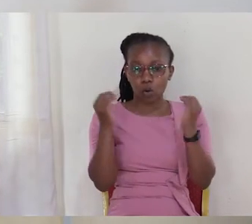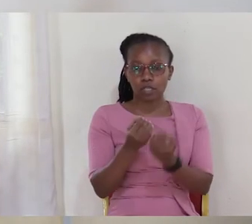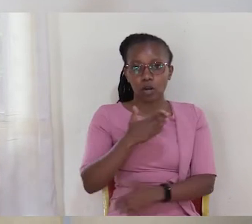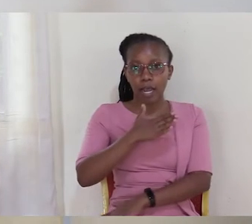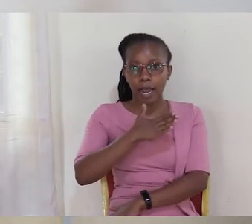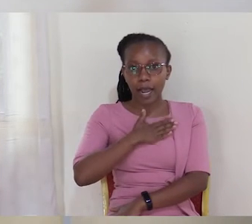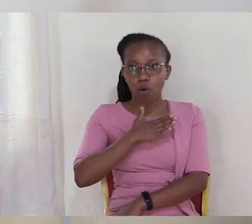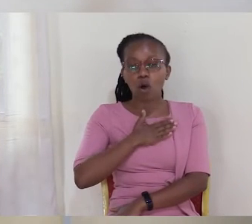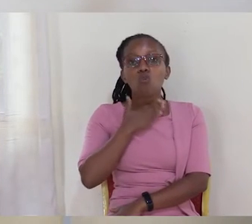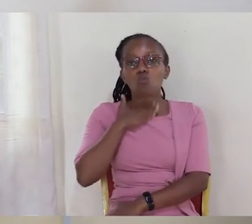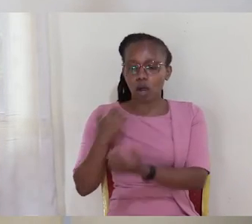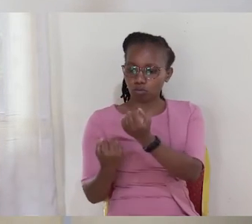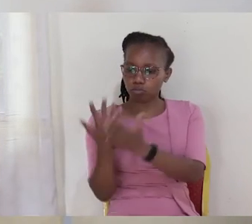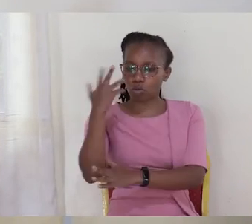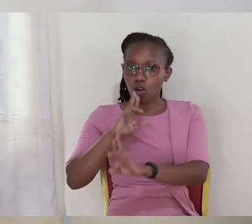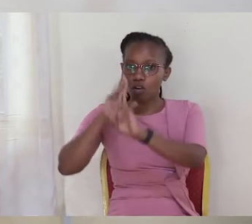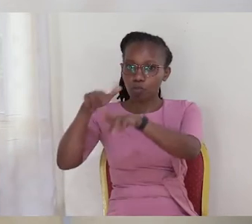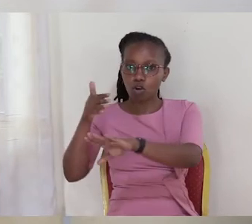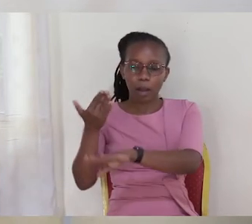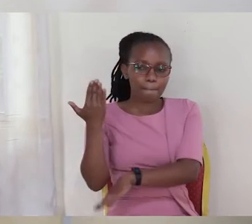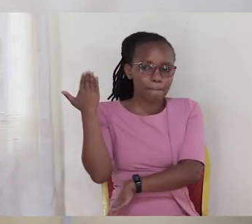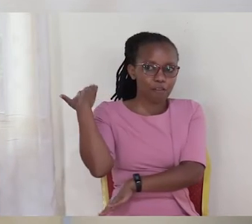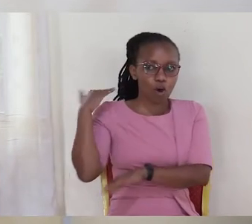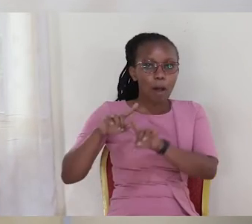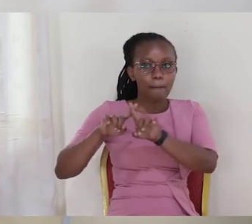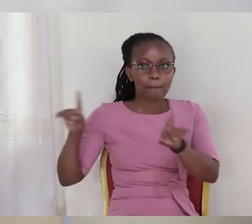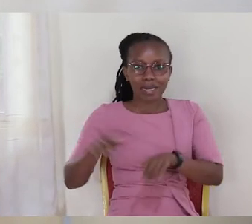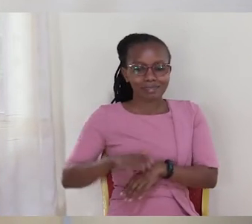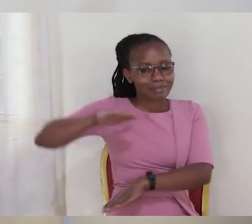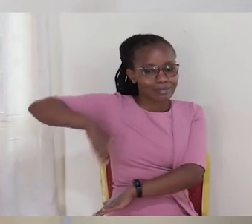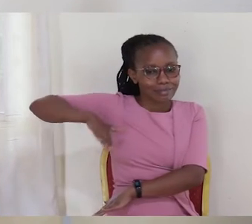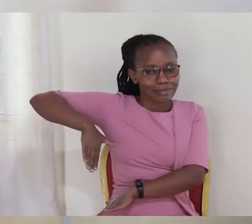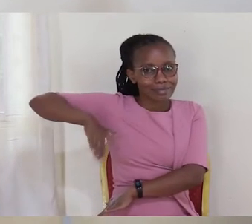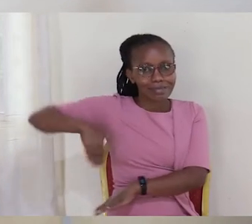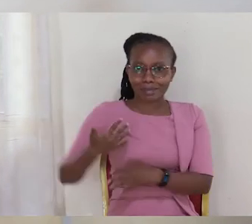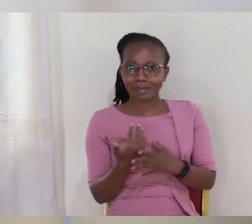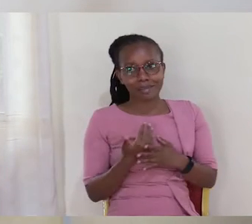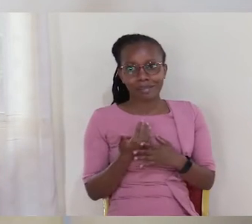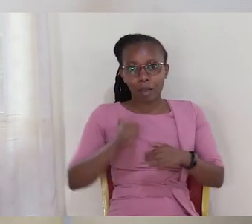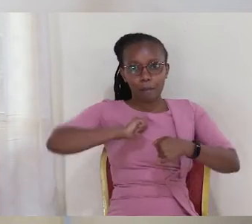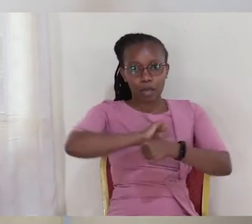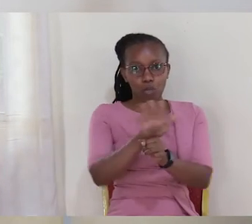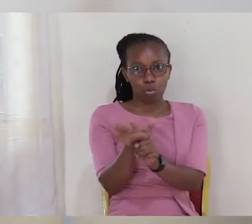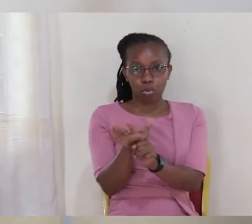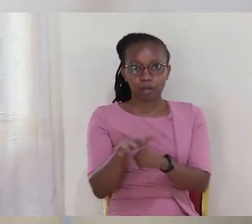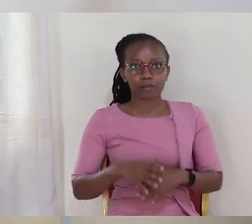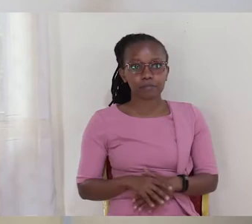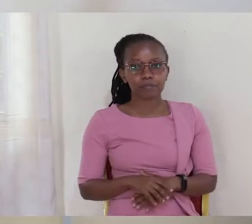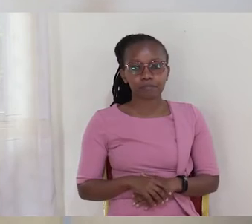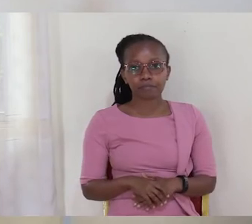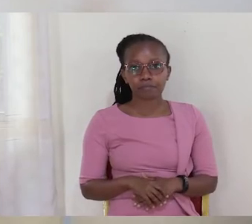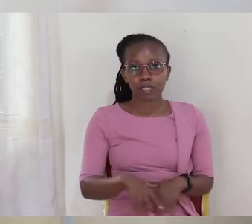organizations would have liked to launch the report earlier, but this was partly delayed by the current pandemic situation